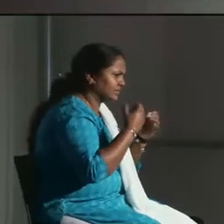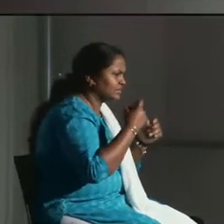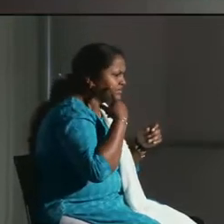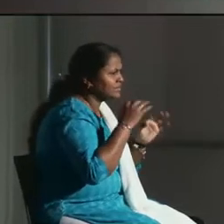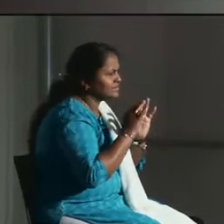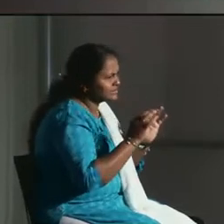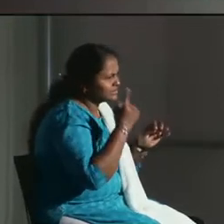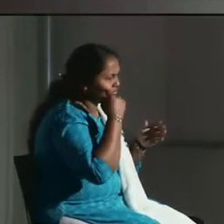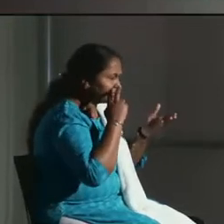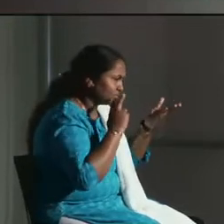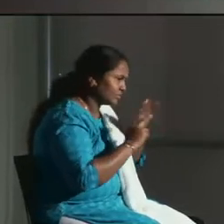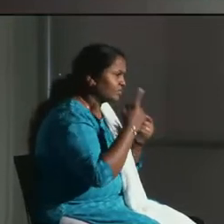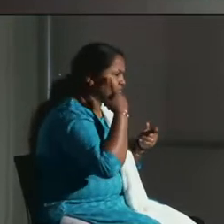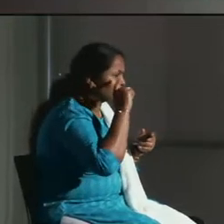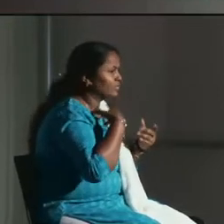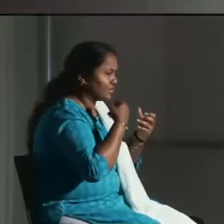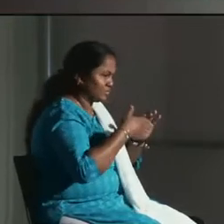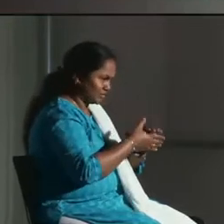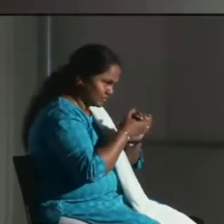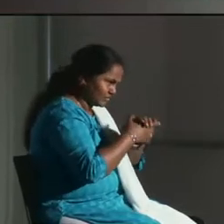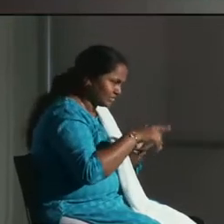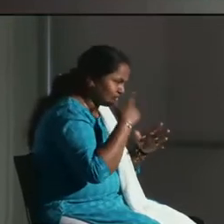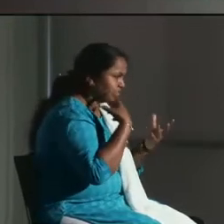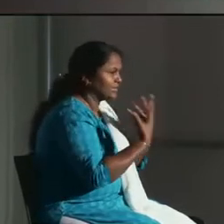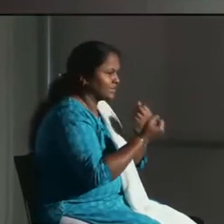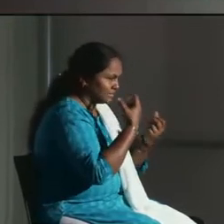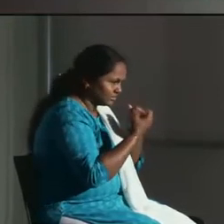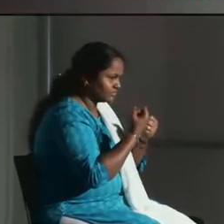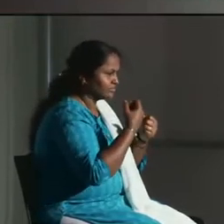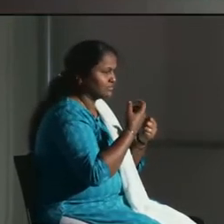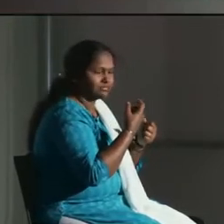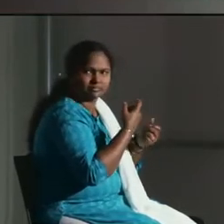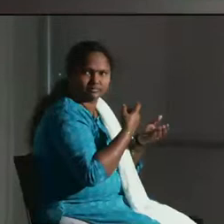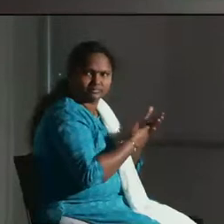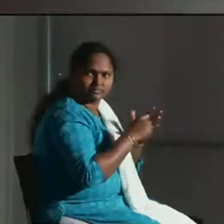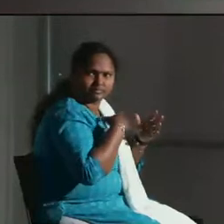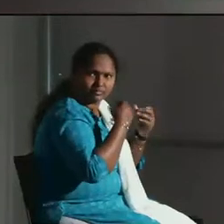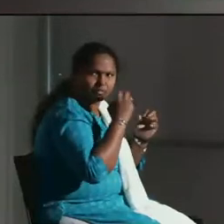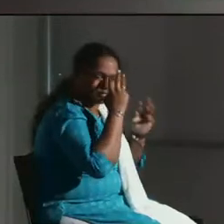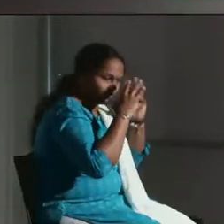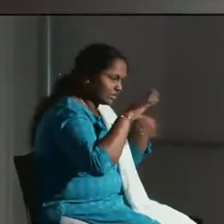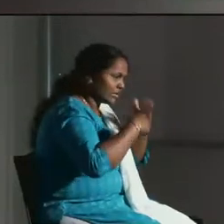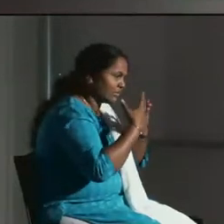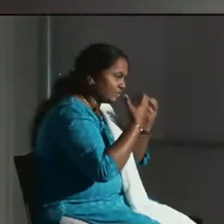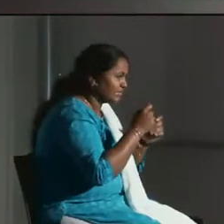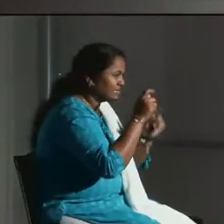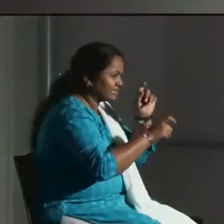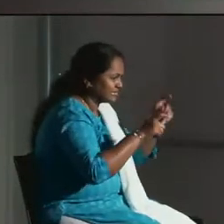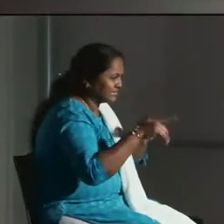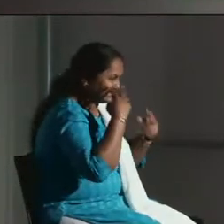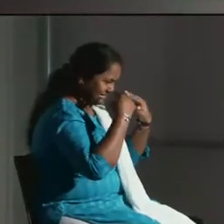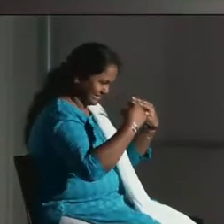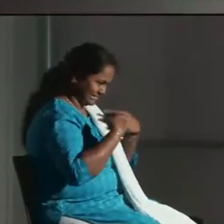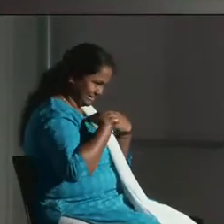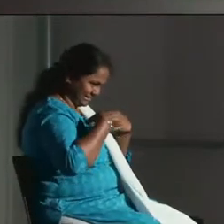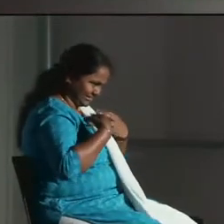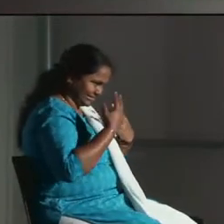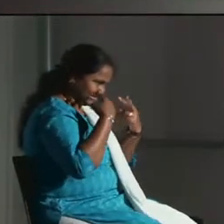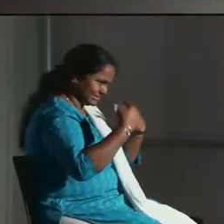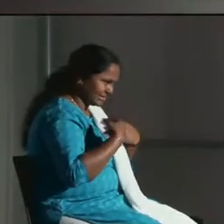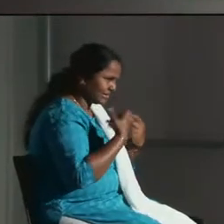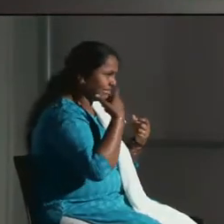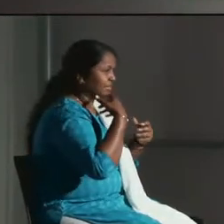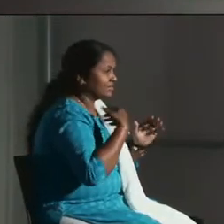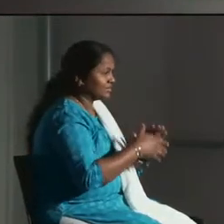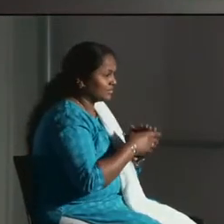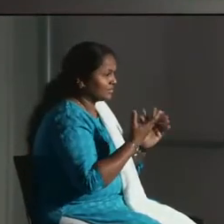these wishes were. Somebody said, I wish to be able to get wet in the rain without having to worry about somebody looking at my clothes. Somebody said, I just wish to